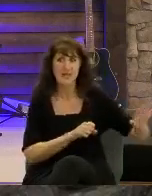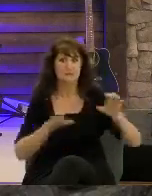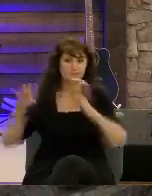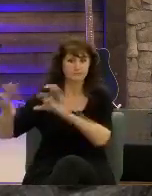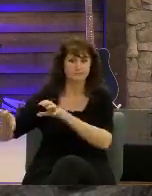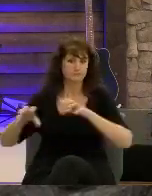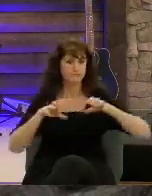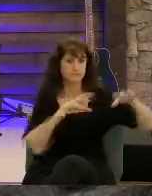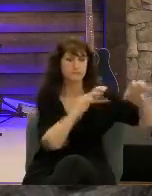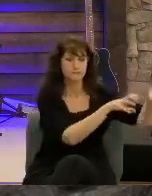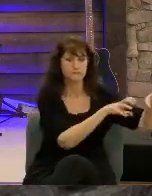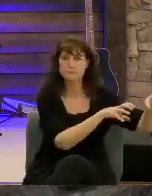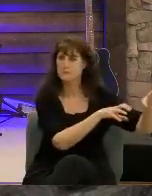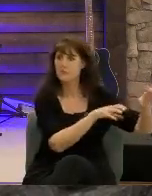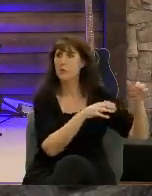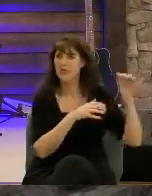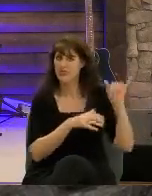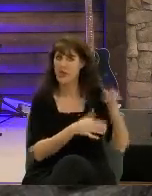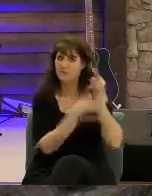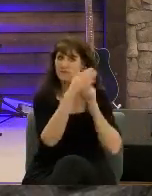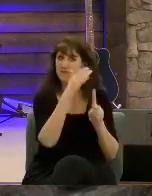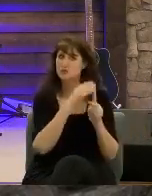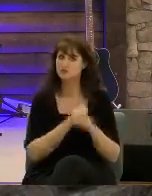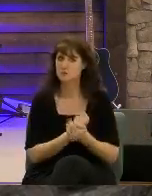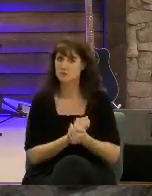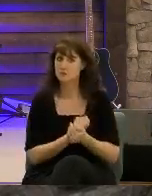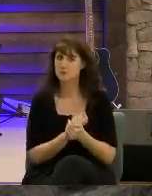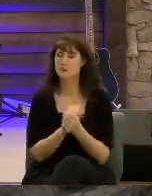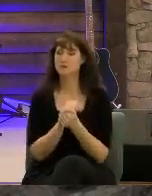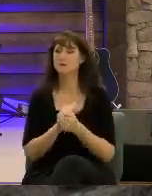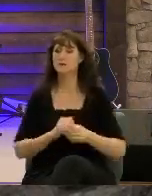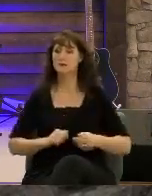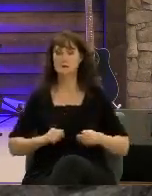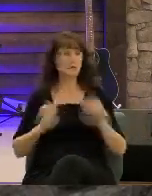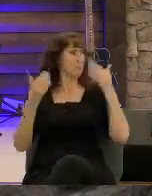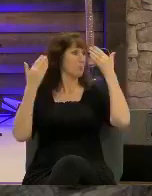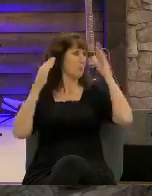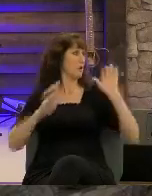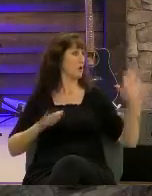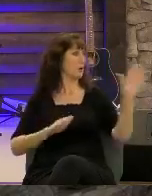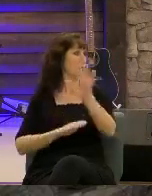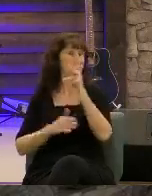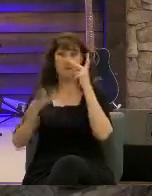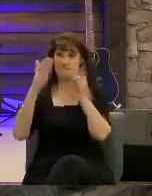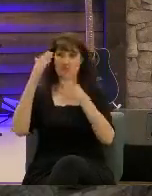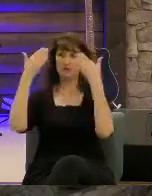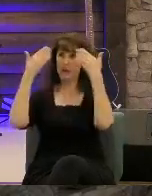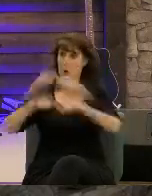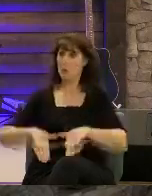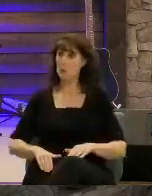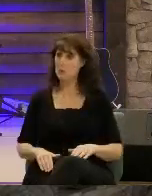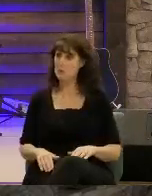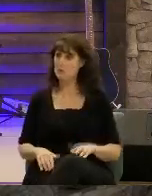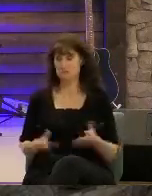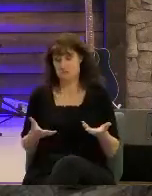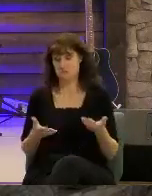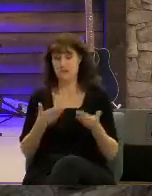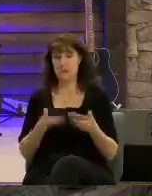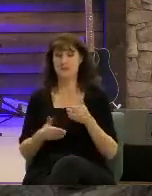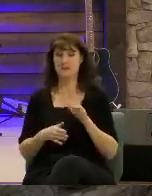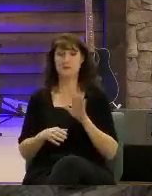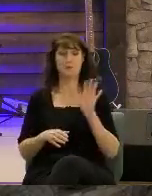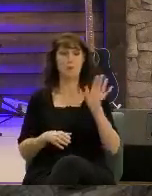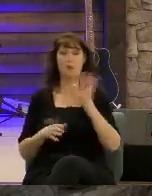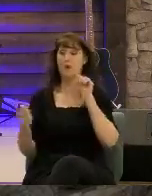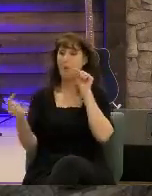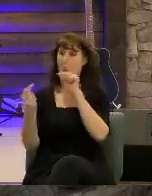what your vision is, okay? But I can tell you on, let's just say May 1st, you should have a vision. You should be